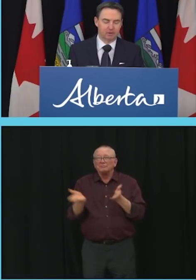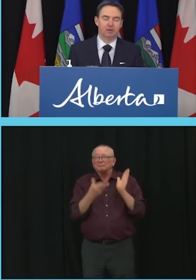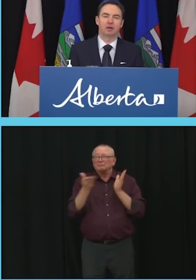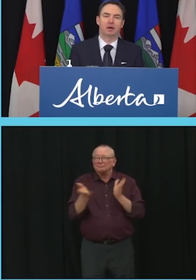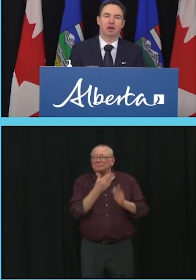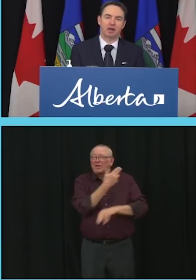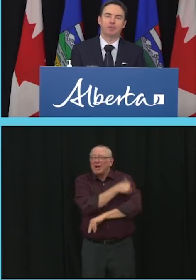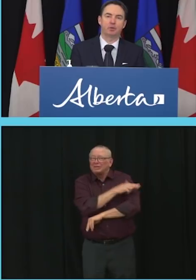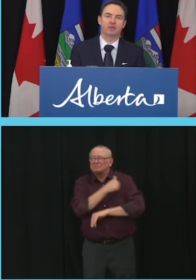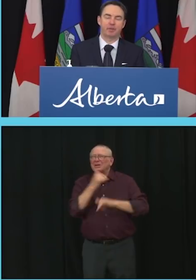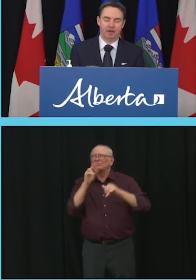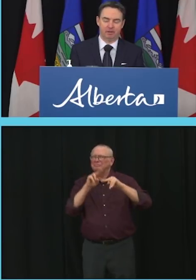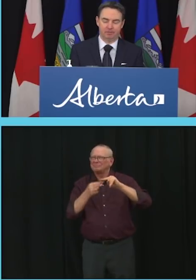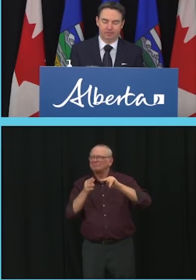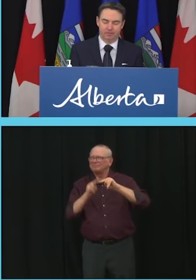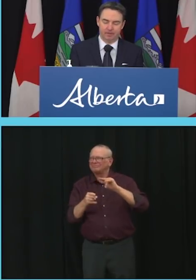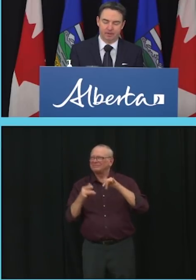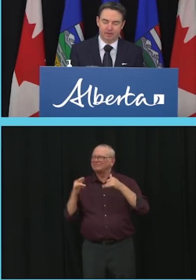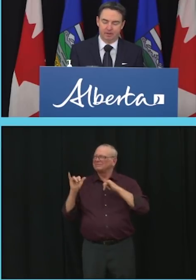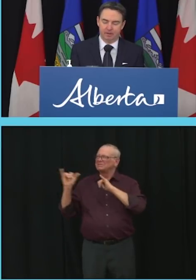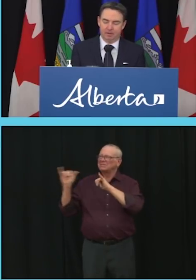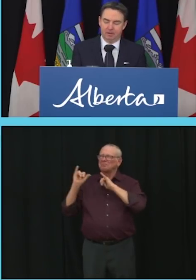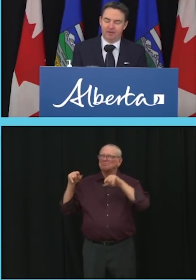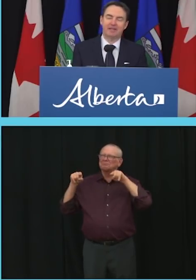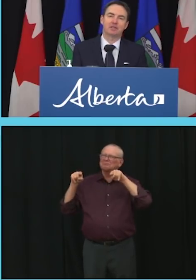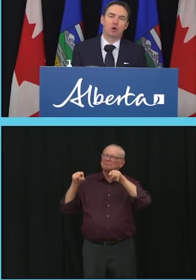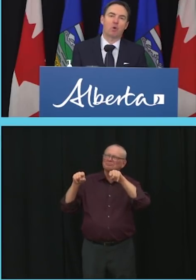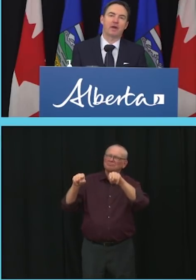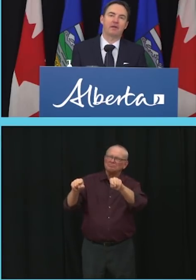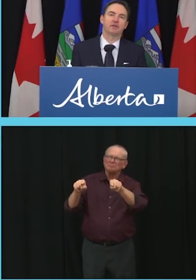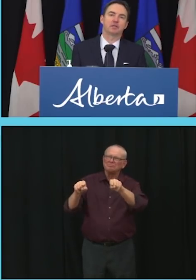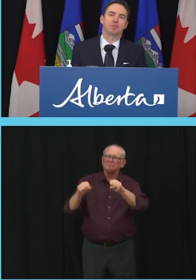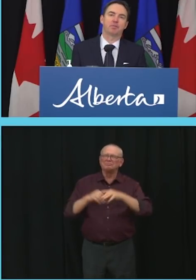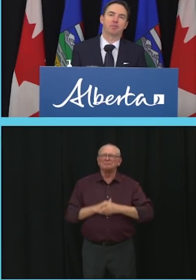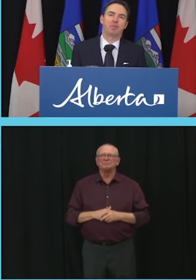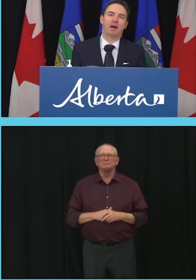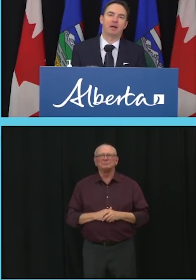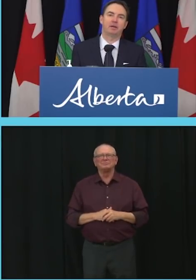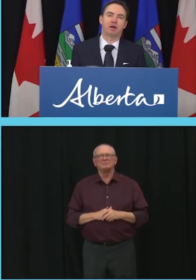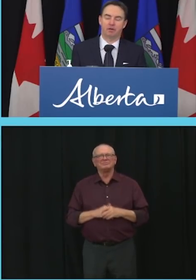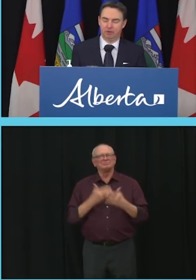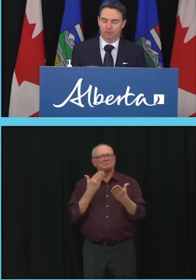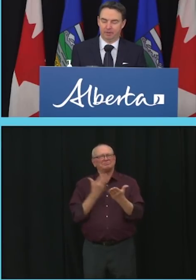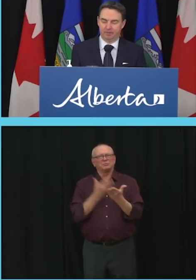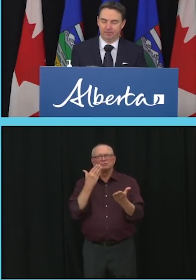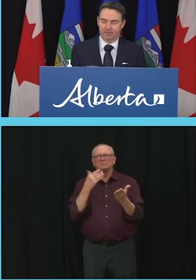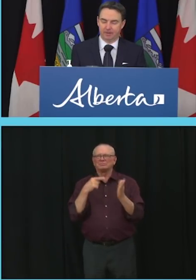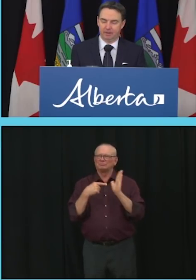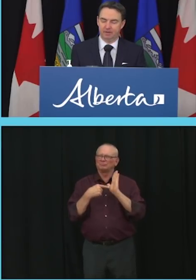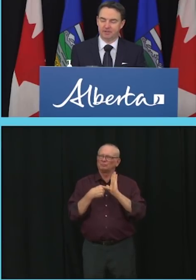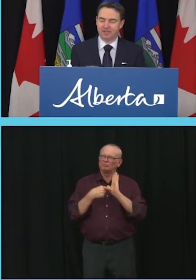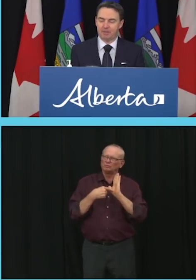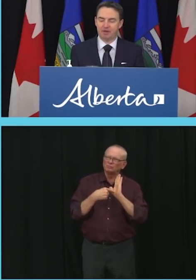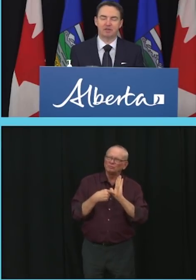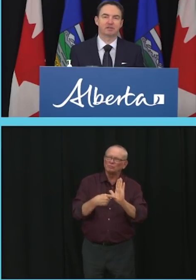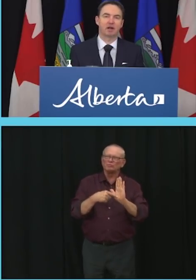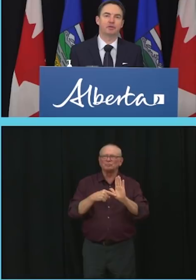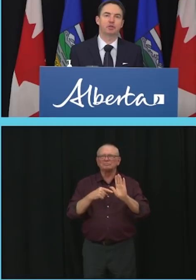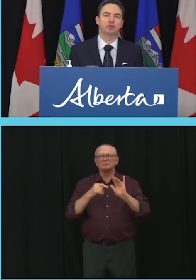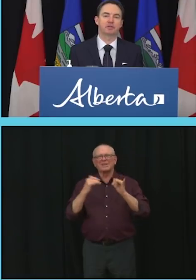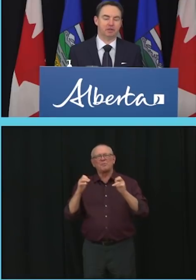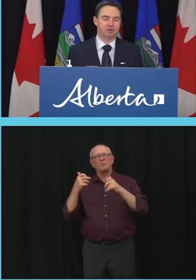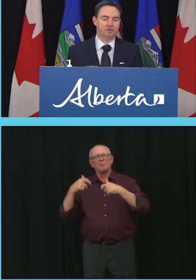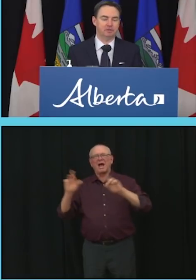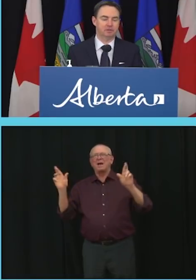curve, a couple of weeks behind them. That's the core evidence behind our reopening. It's the same evidence